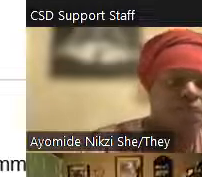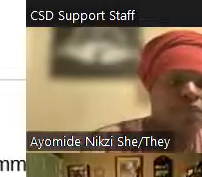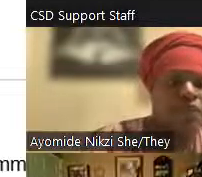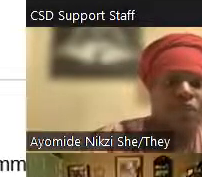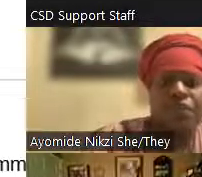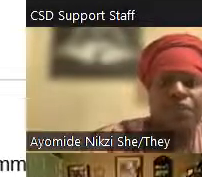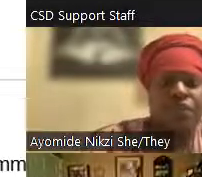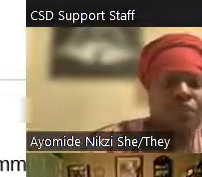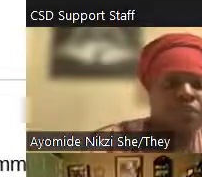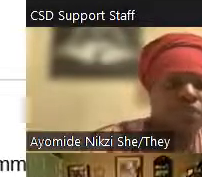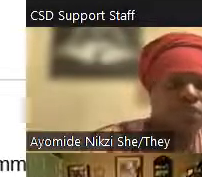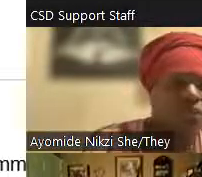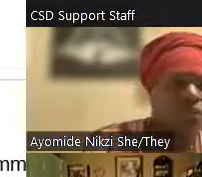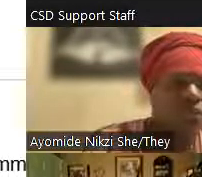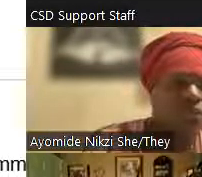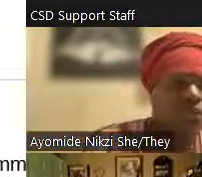Email sent.